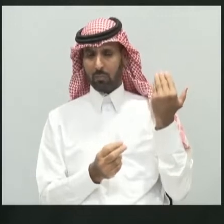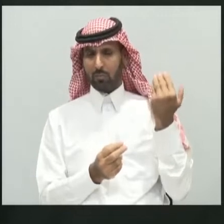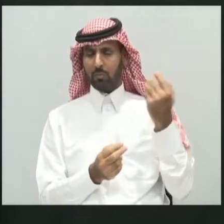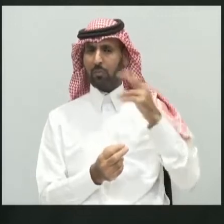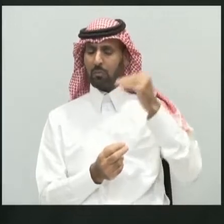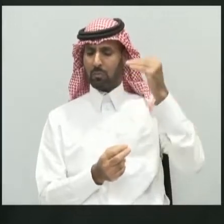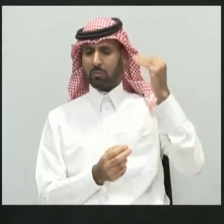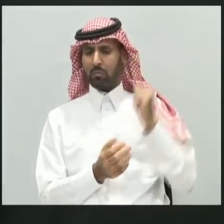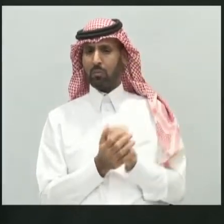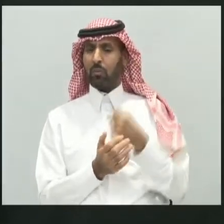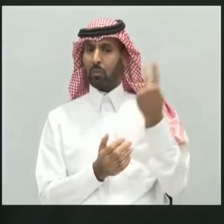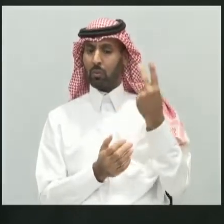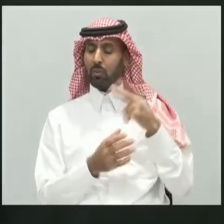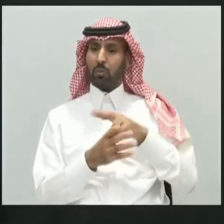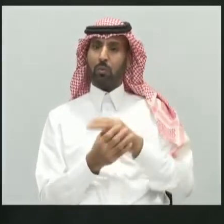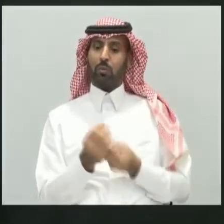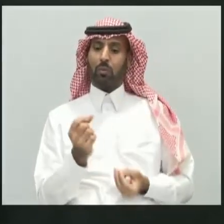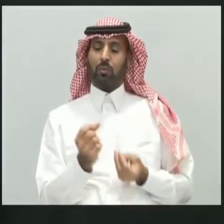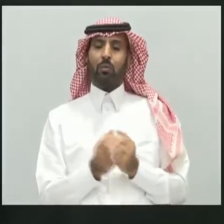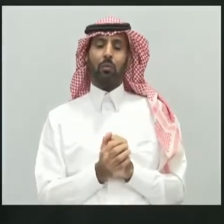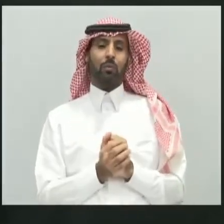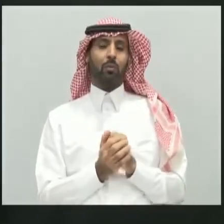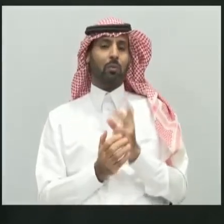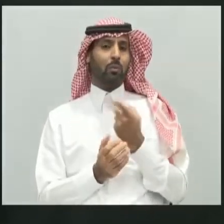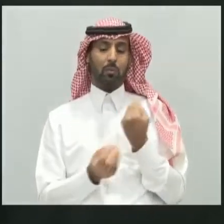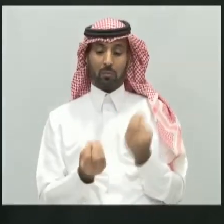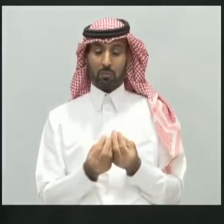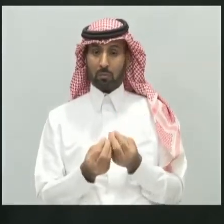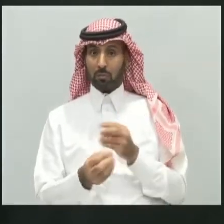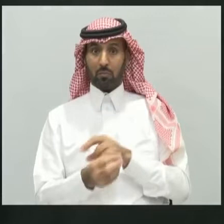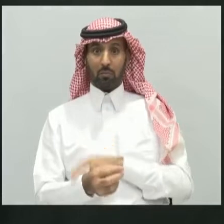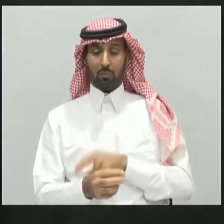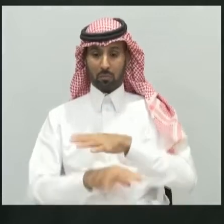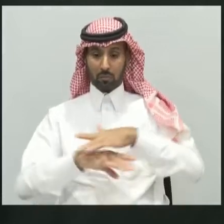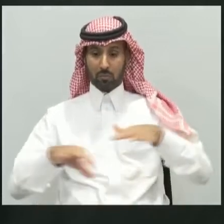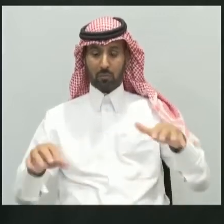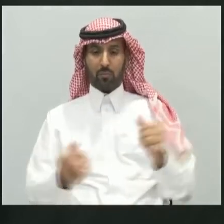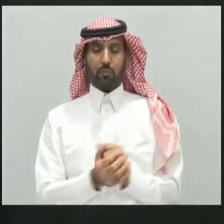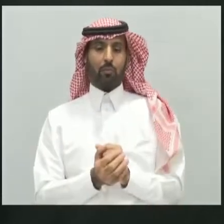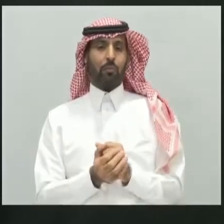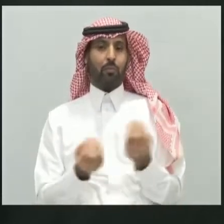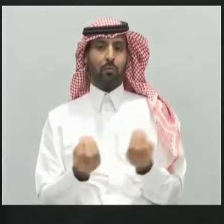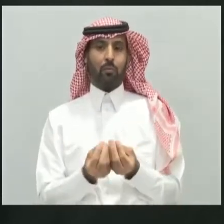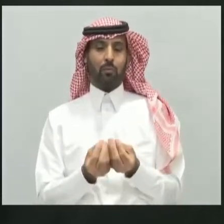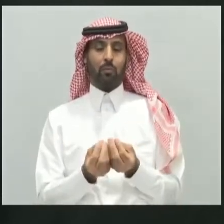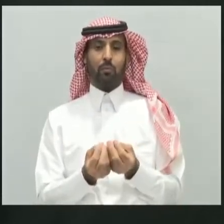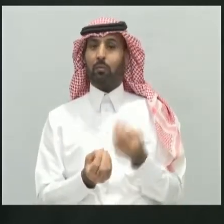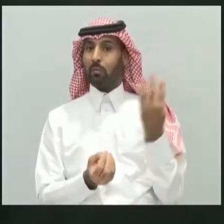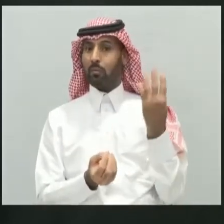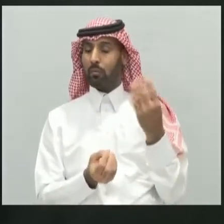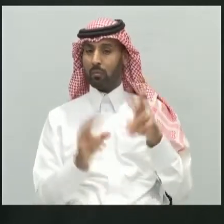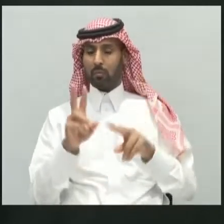Trent and the twins, and also the people who gathered from the beach. What else? There is a fourth story.